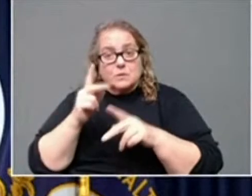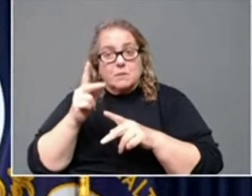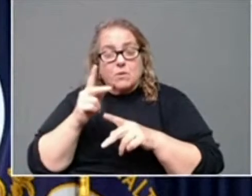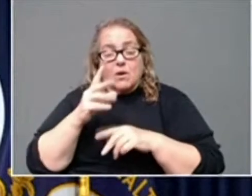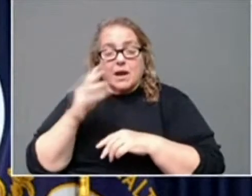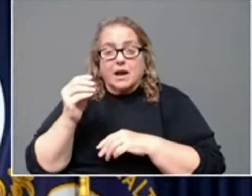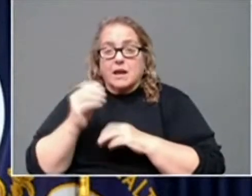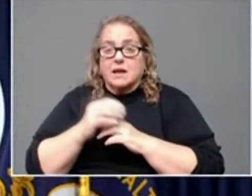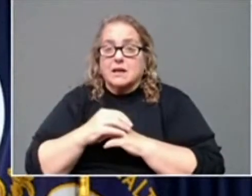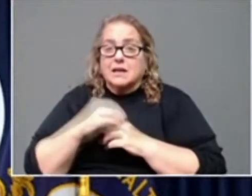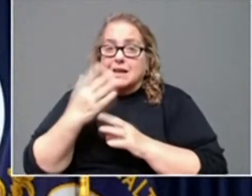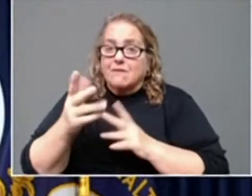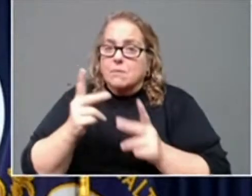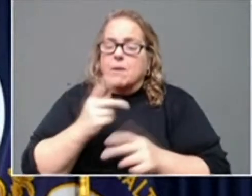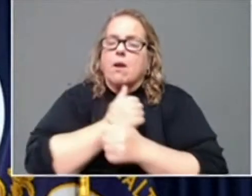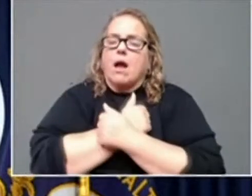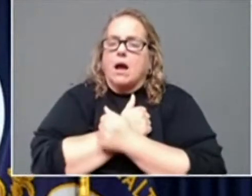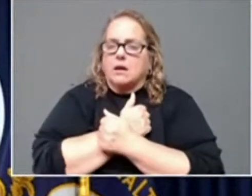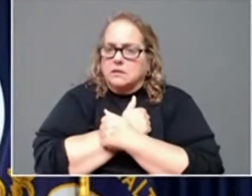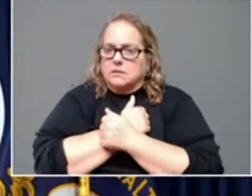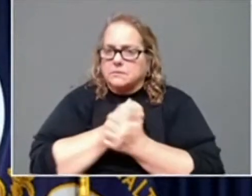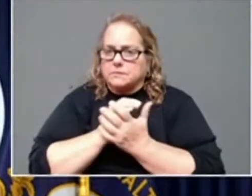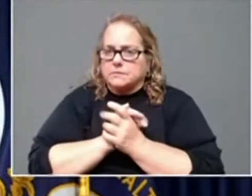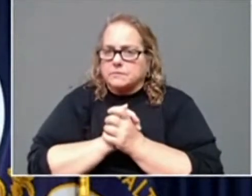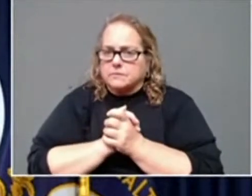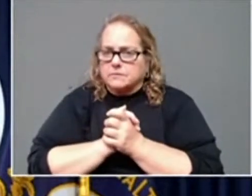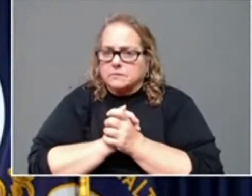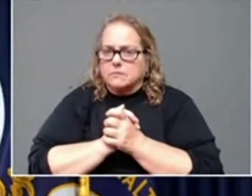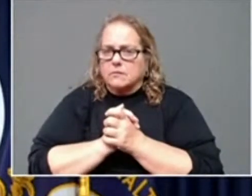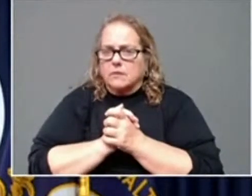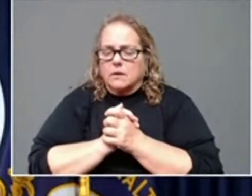give people a hug, and